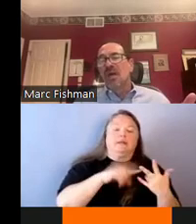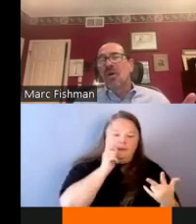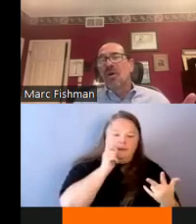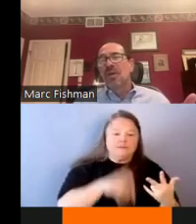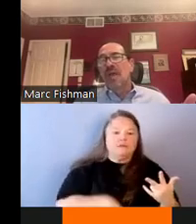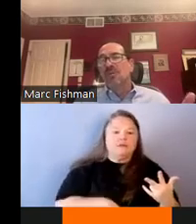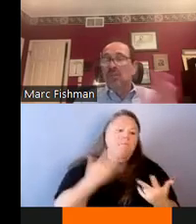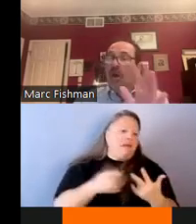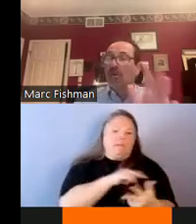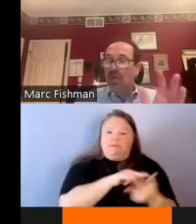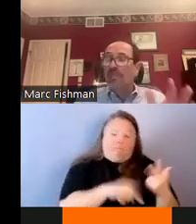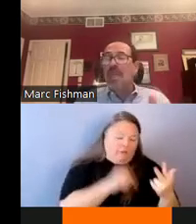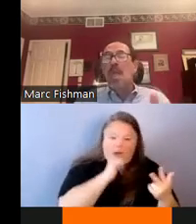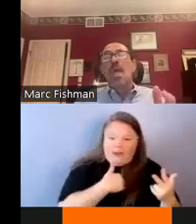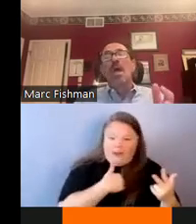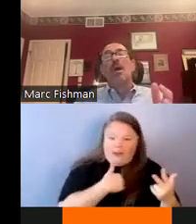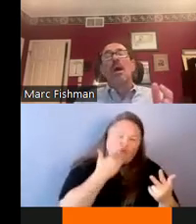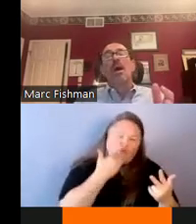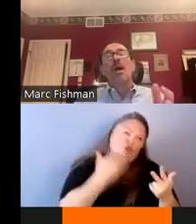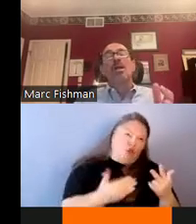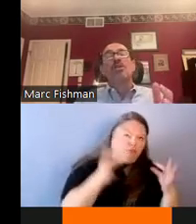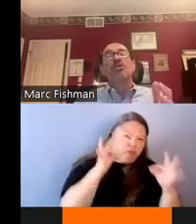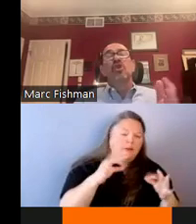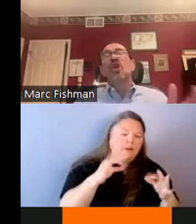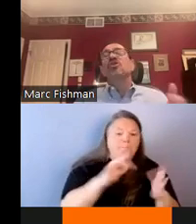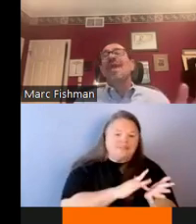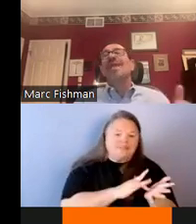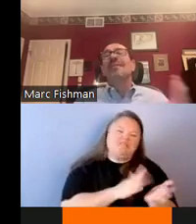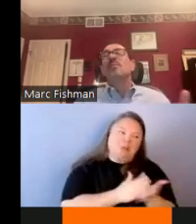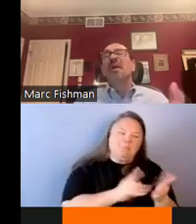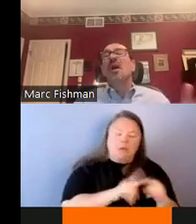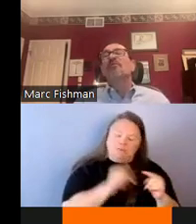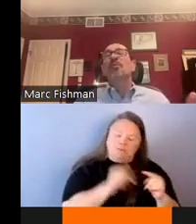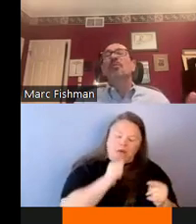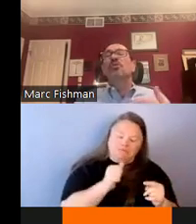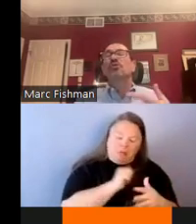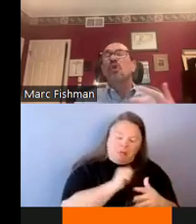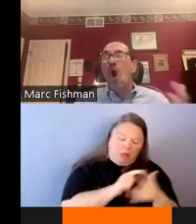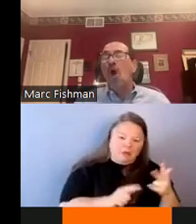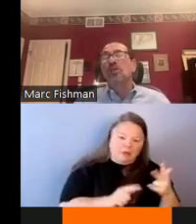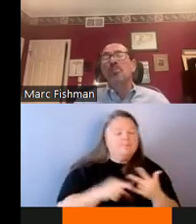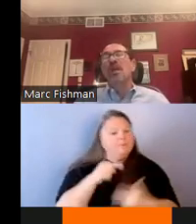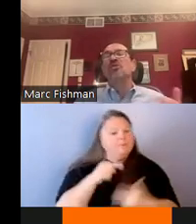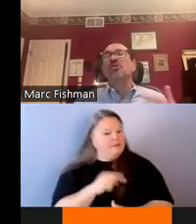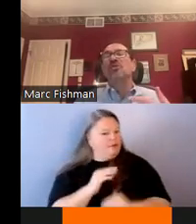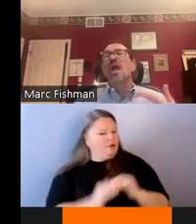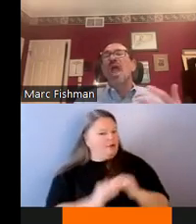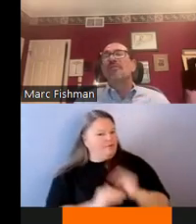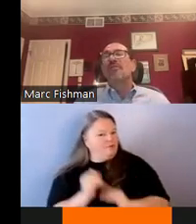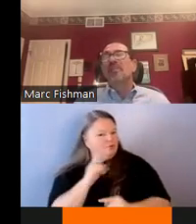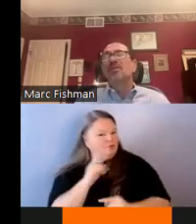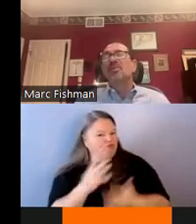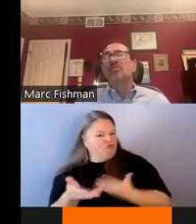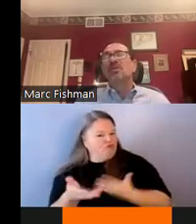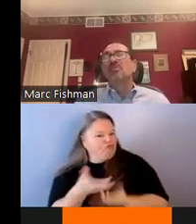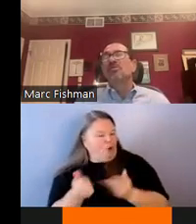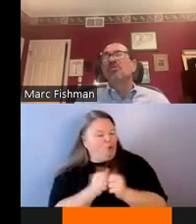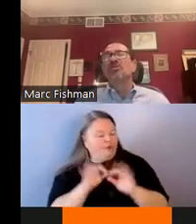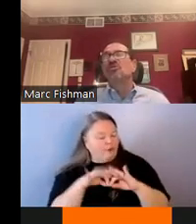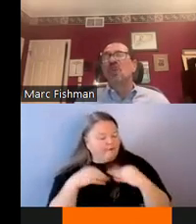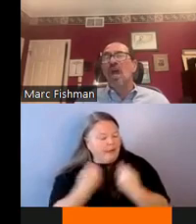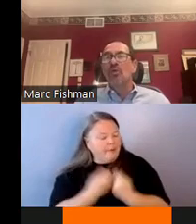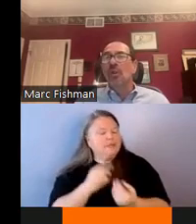for nicotine, alcohol, and cannabis, there are some. Just getting them to be comfortable to talk to patients and families